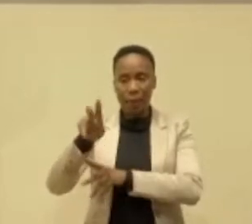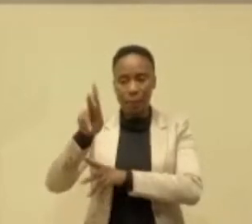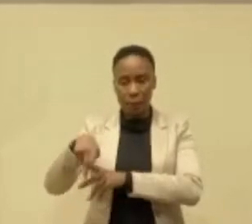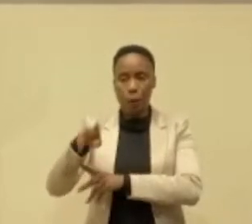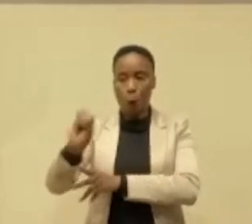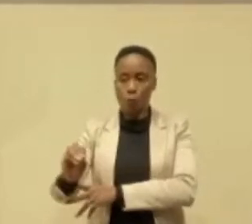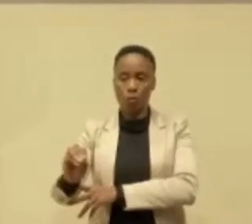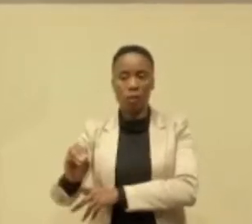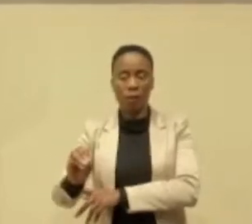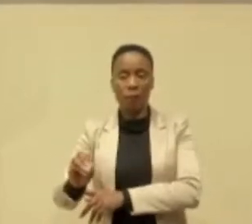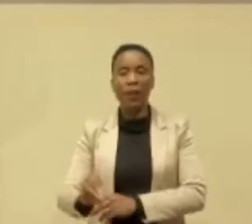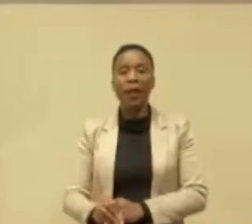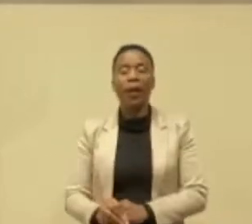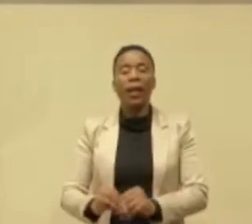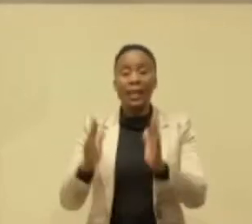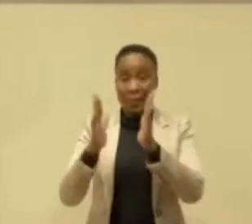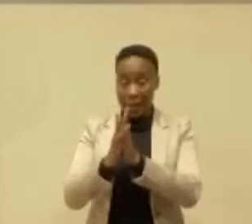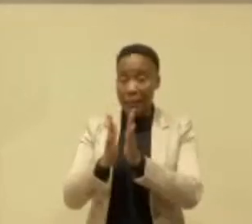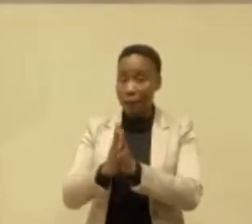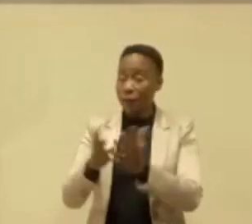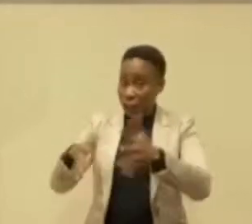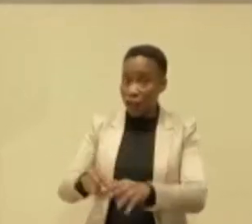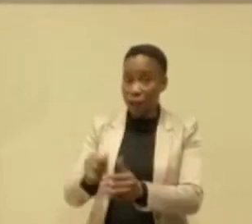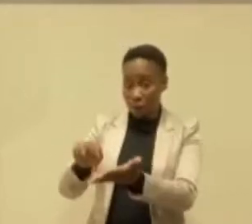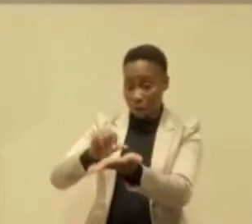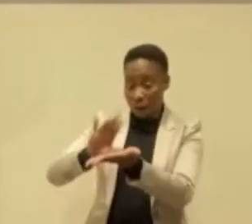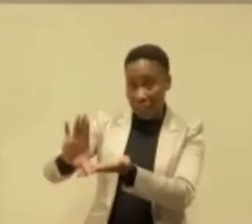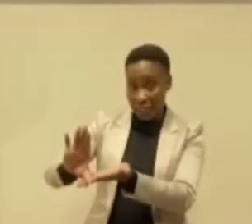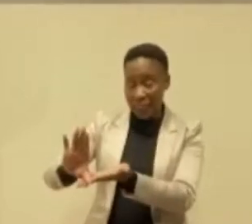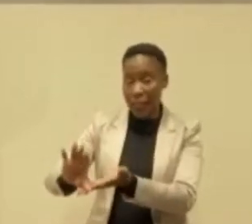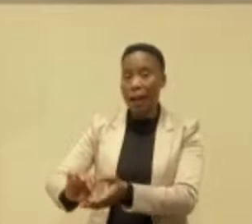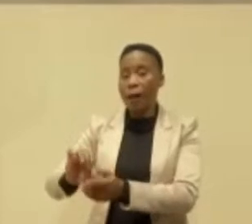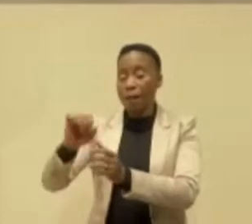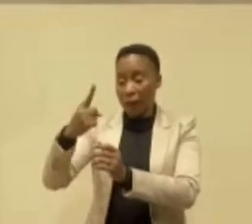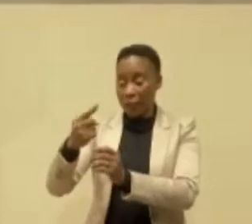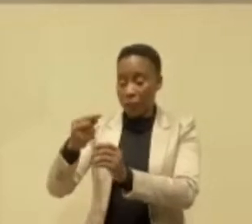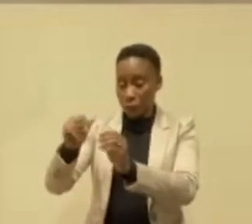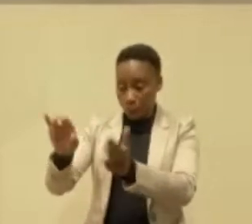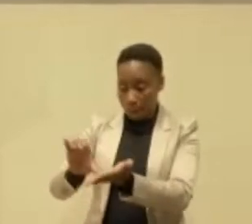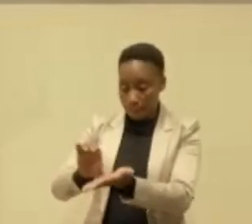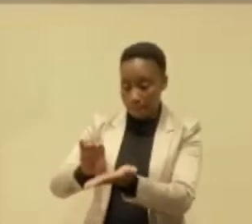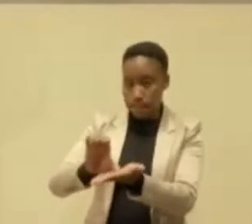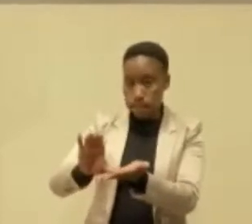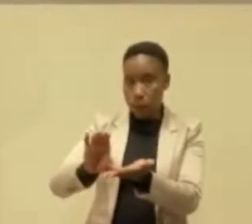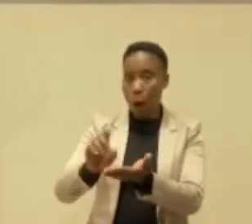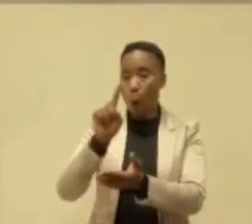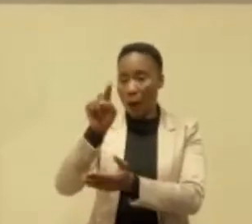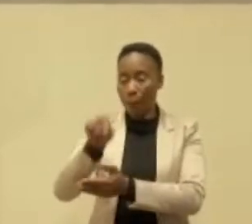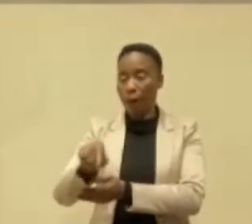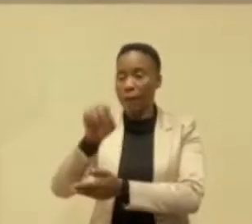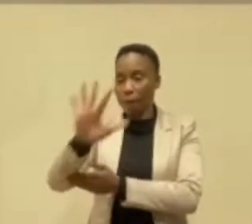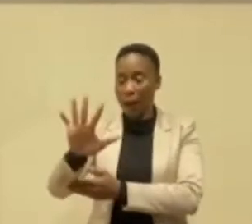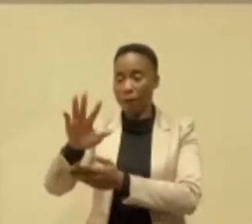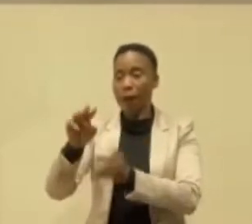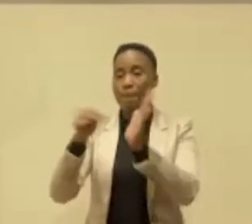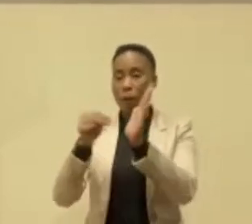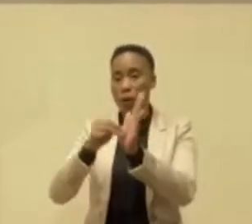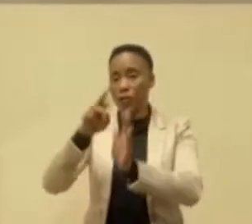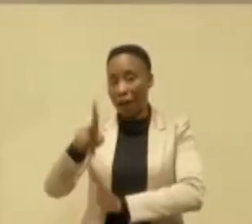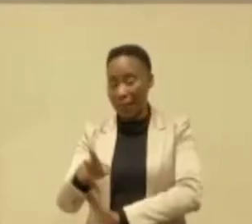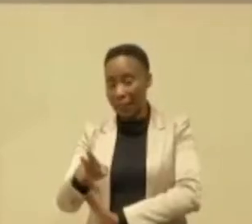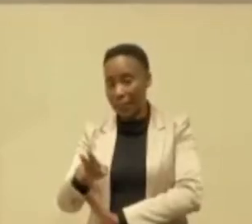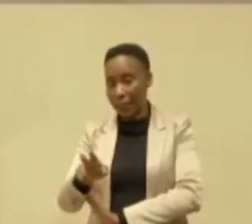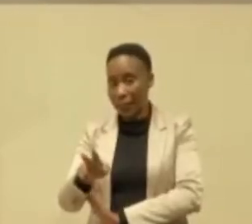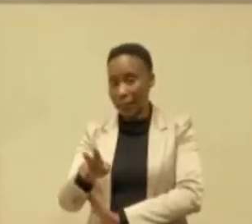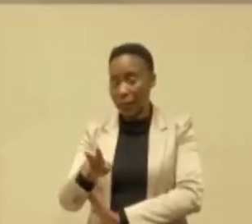10 npos have been funded and the first trench of an amount of 1.5 million range